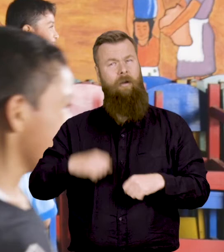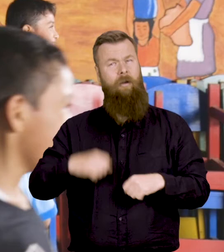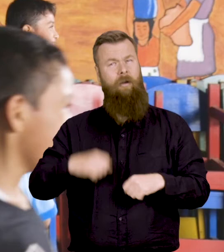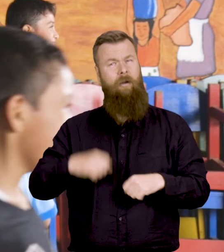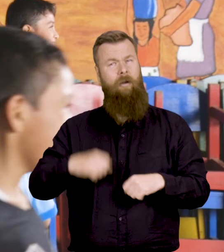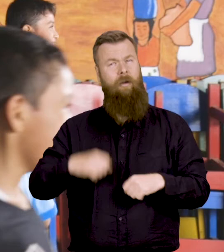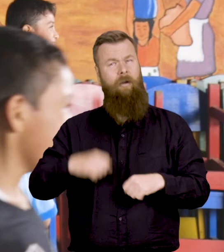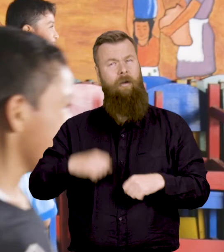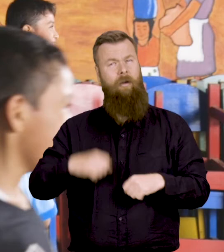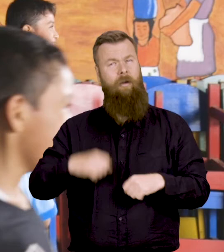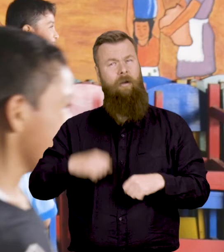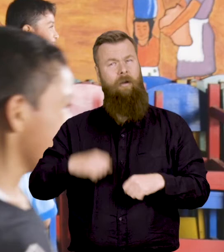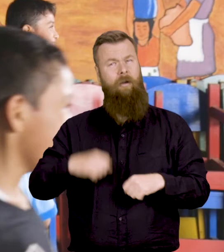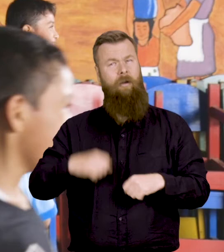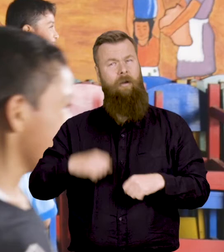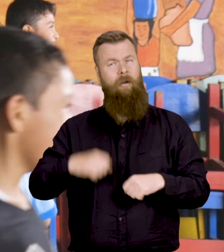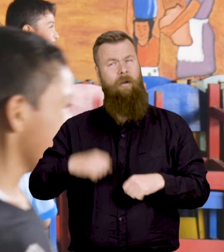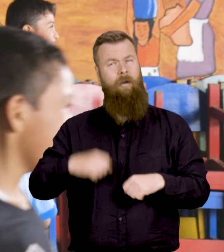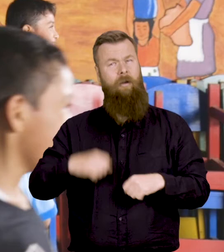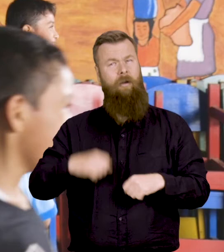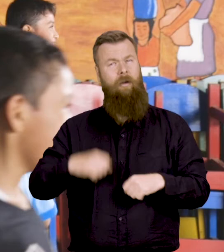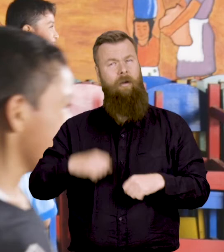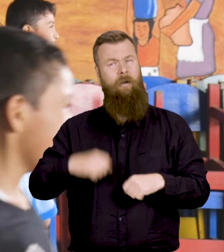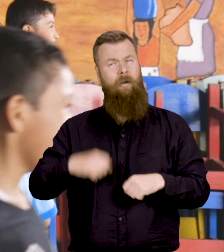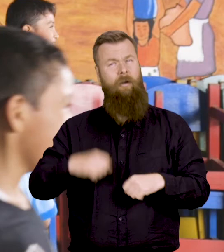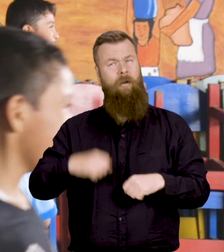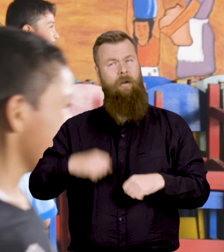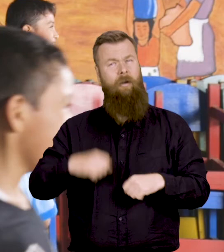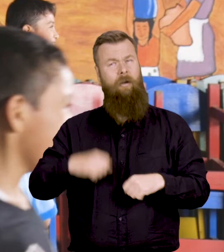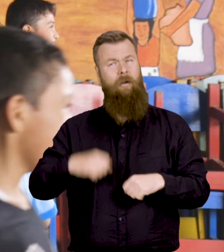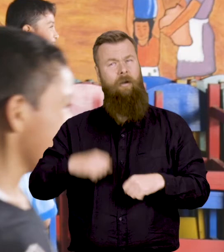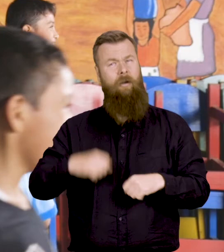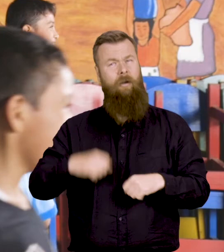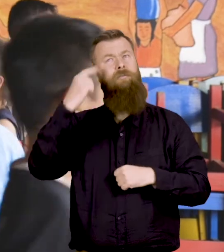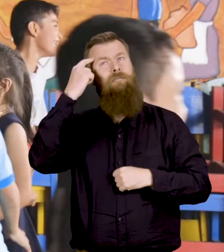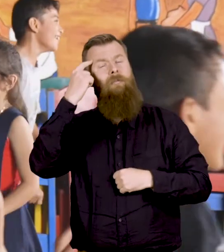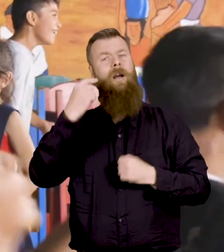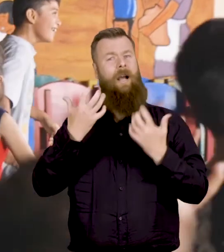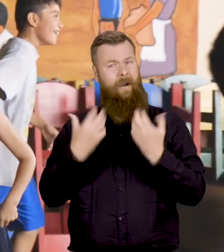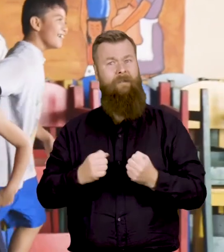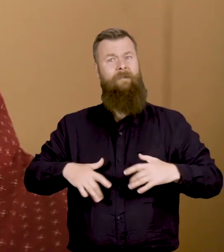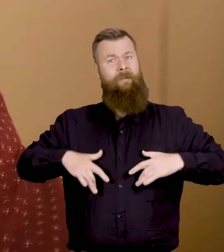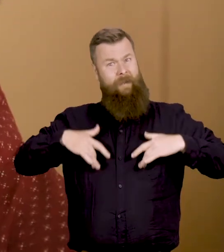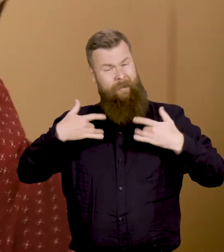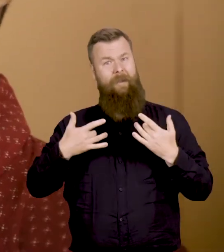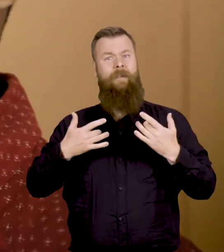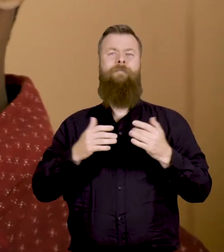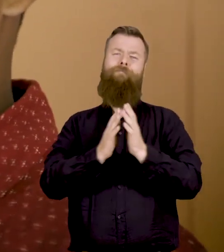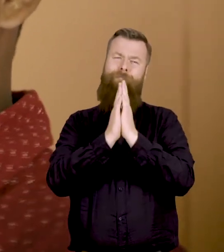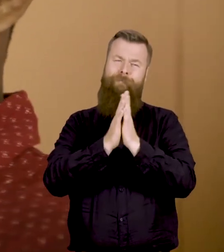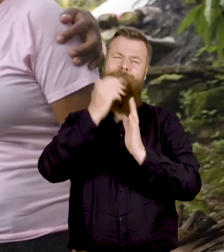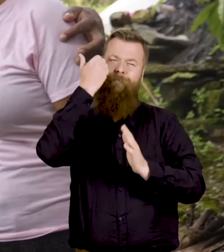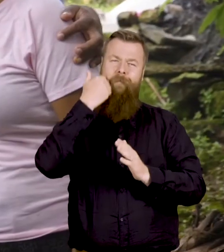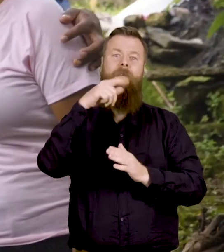with a group of students. Later, Mauricio sits in a classroom with the same students. We also feel.